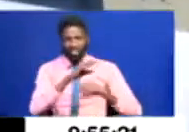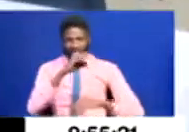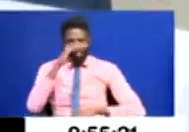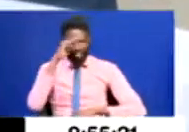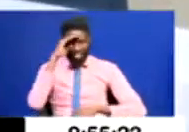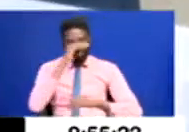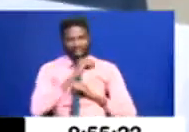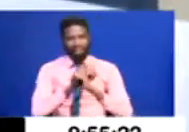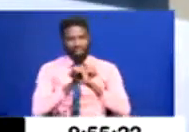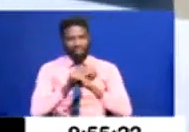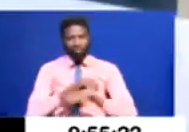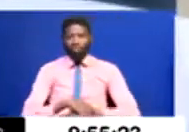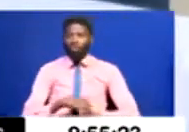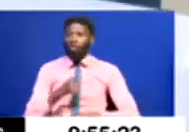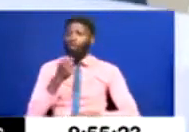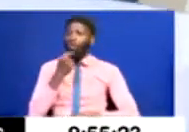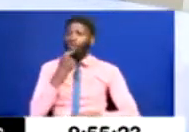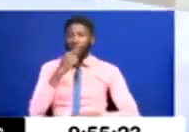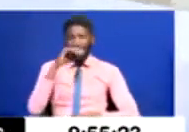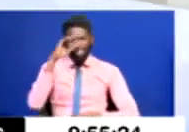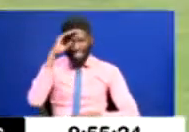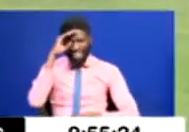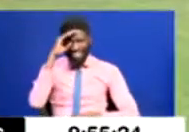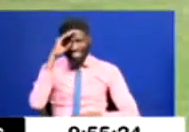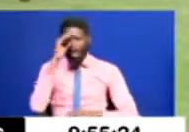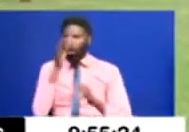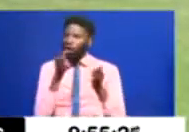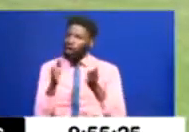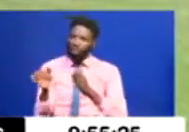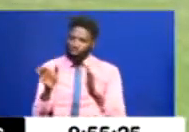close chances, but the game ended in a scoreless draw.